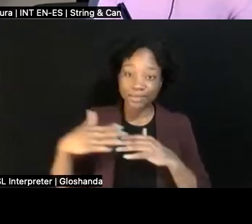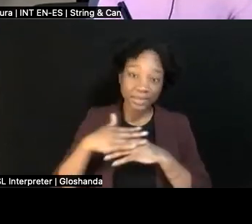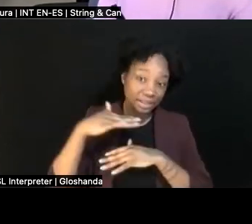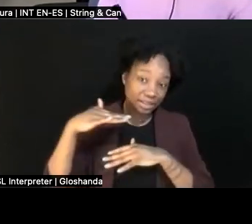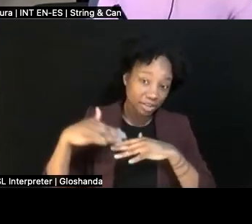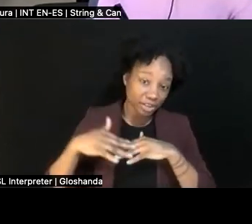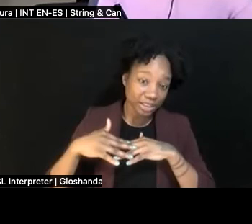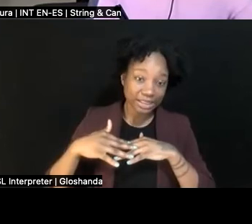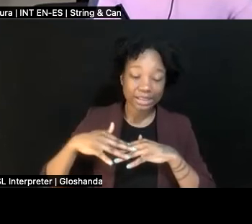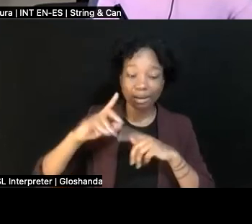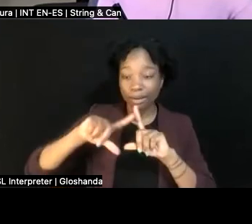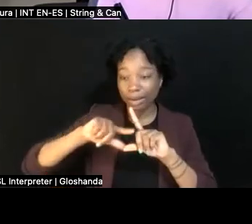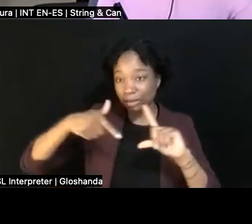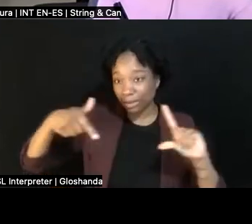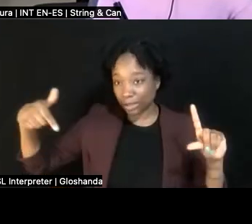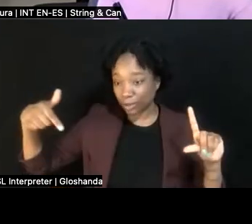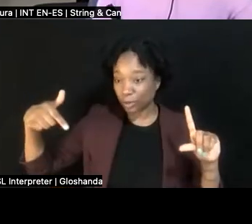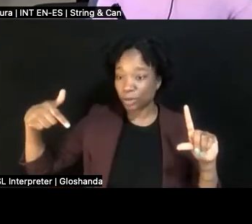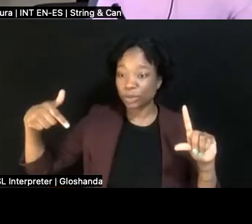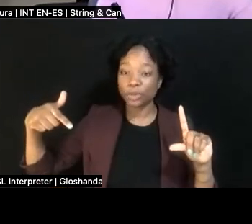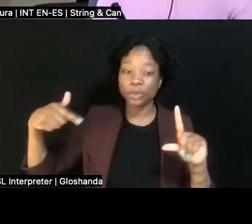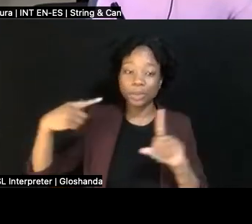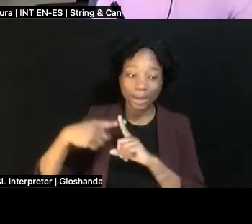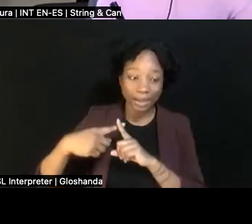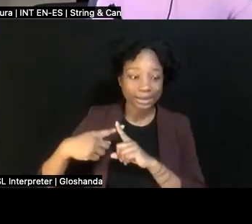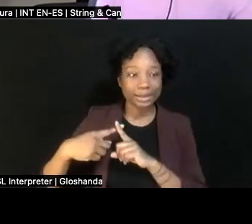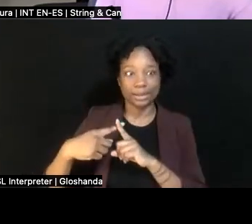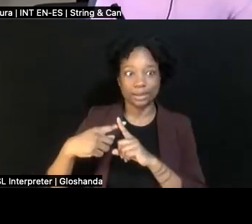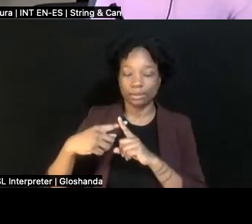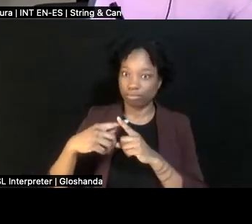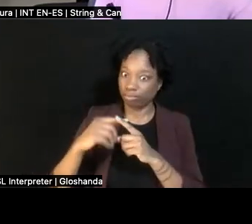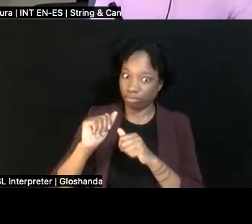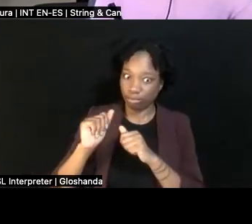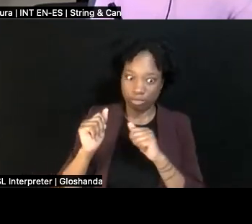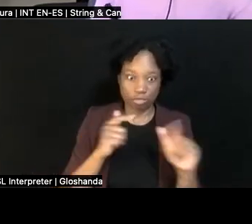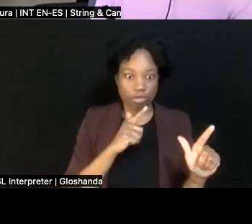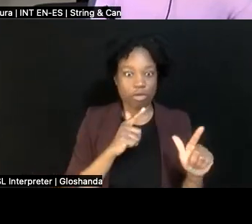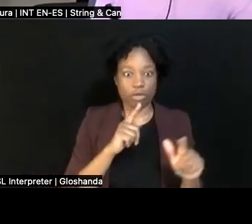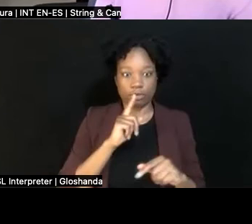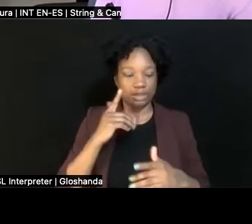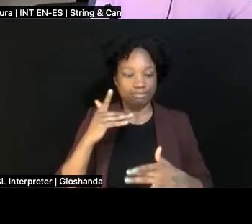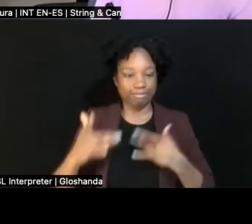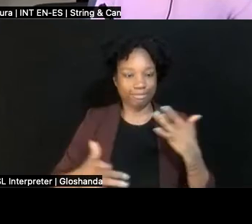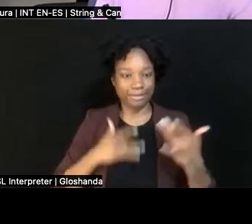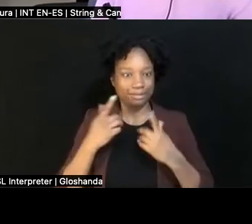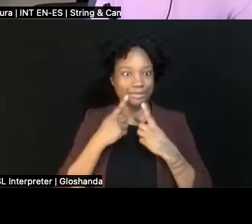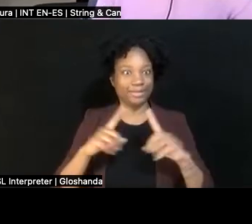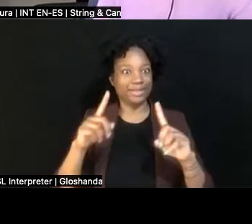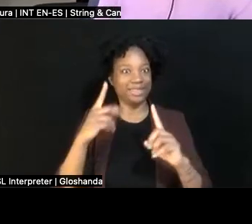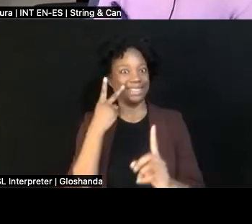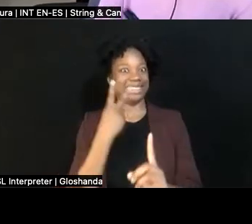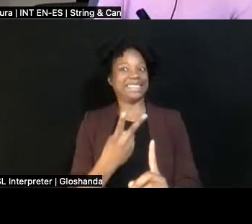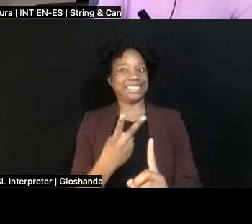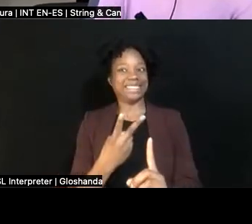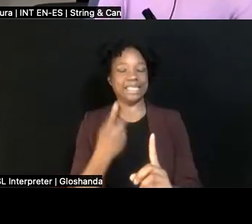Indigenous, LGBTQ plus, all of these are exciting to see. So, you know, we've been